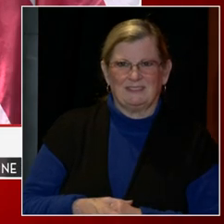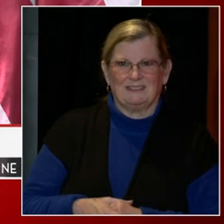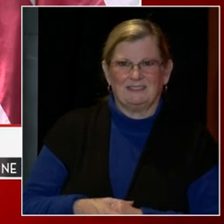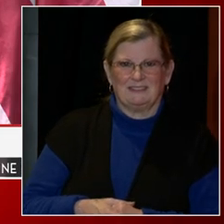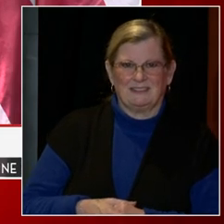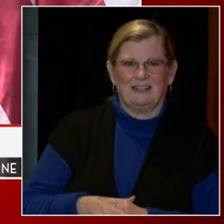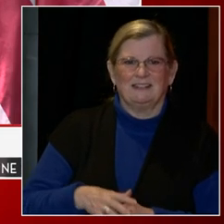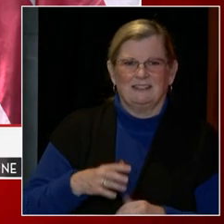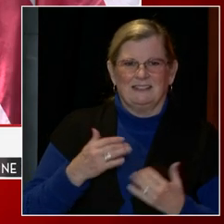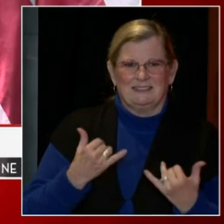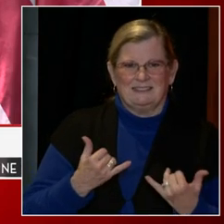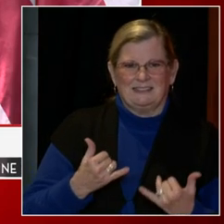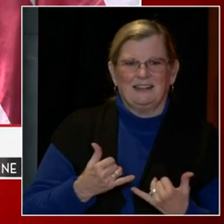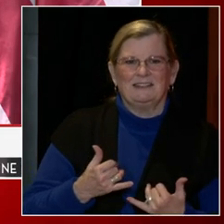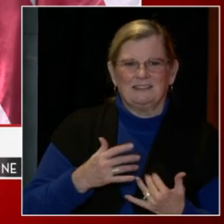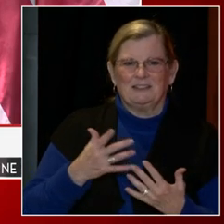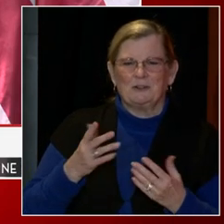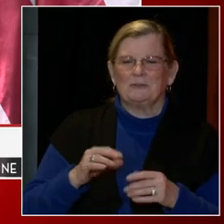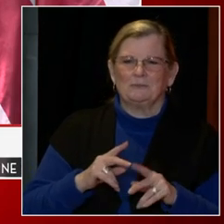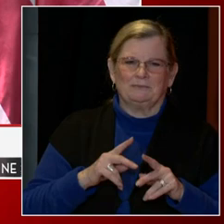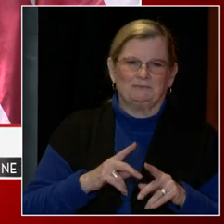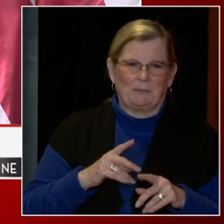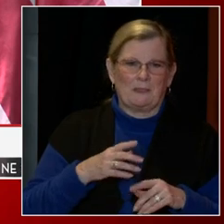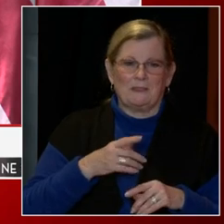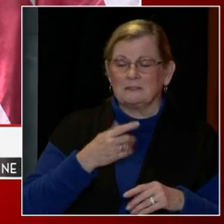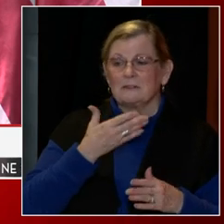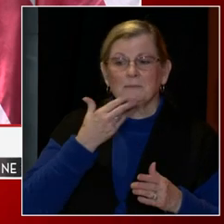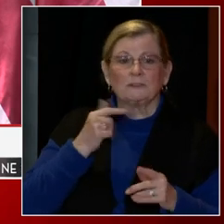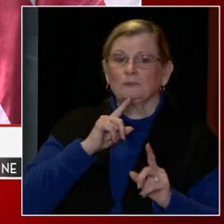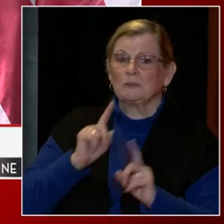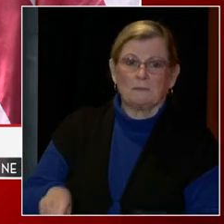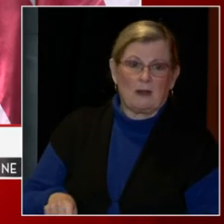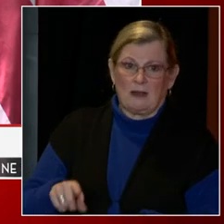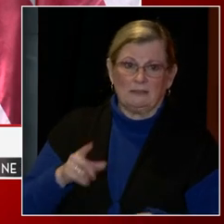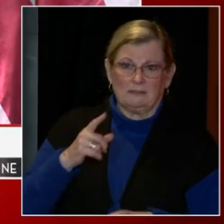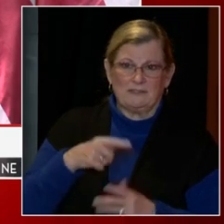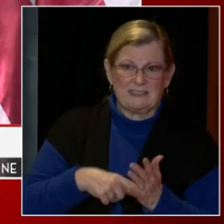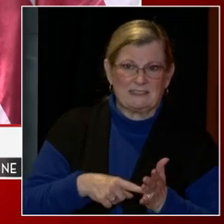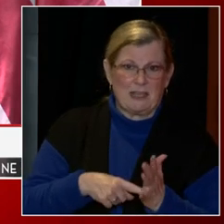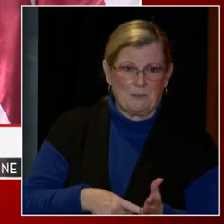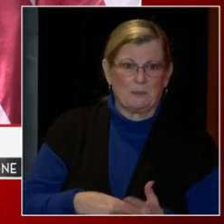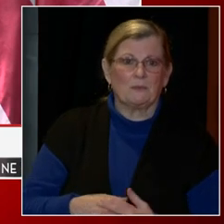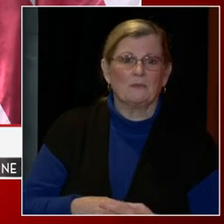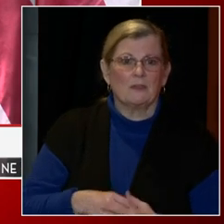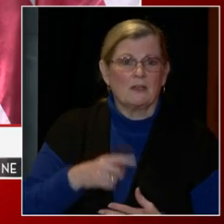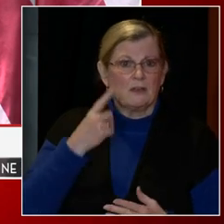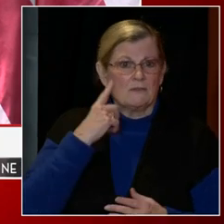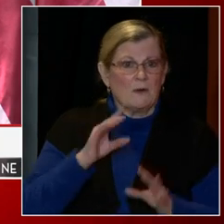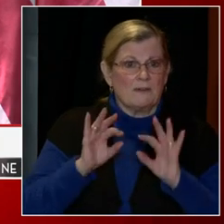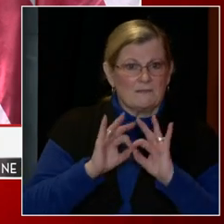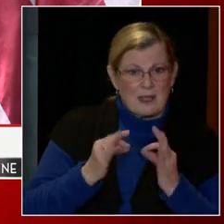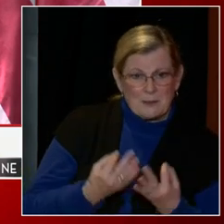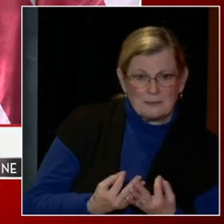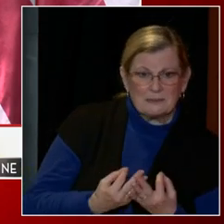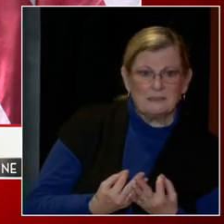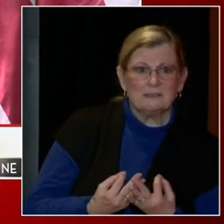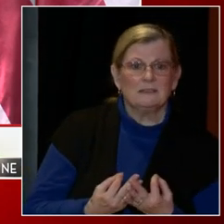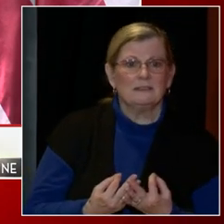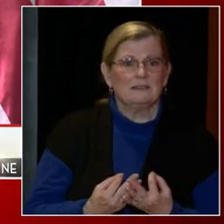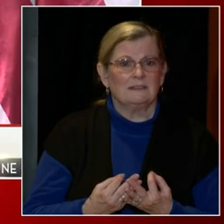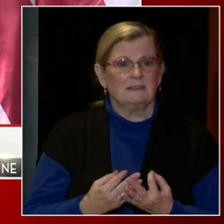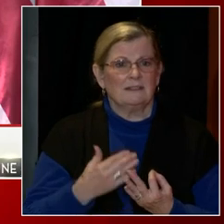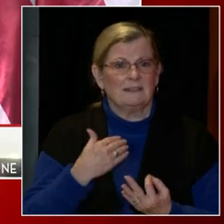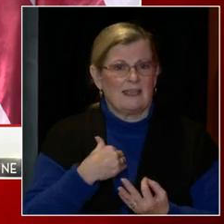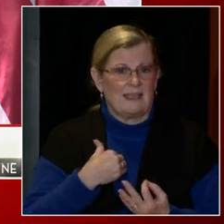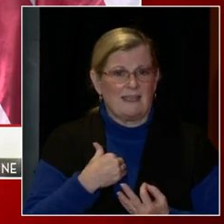to do what is good for the city, for themselves, and for the family. So I have great faith in DC